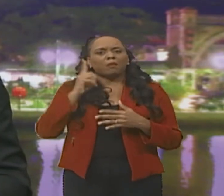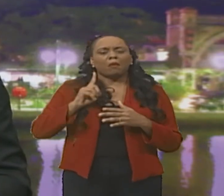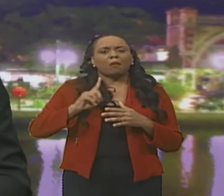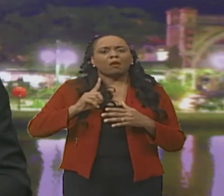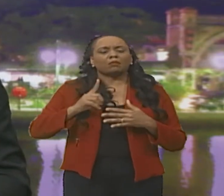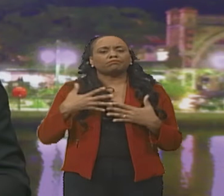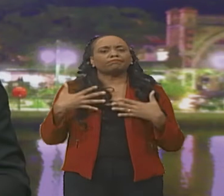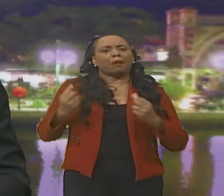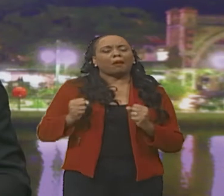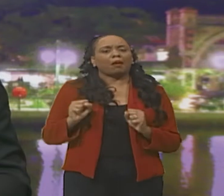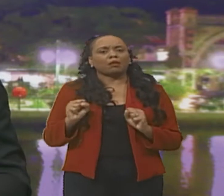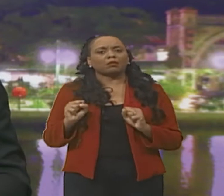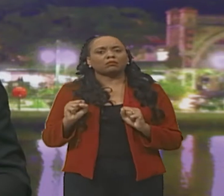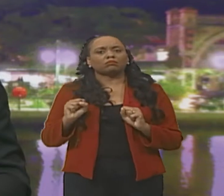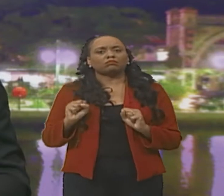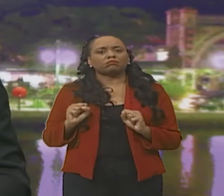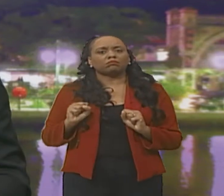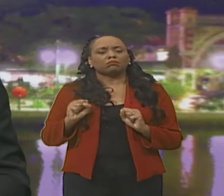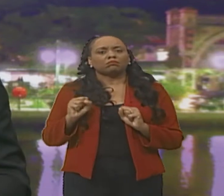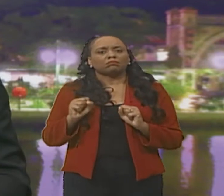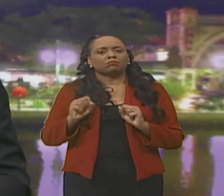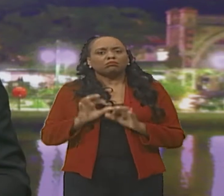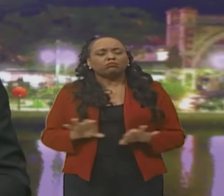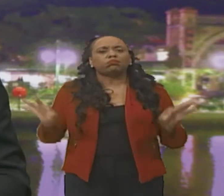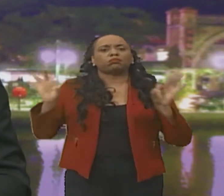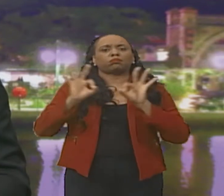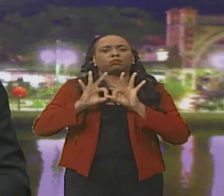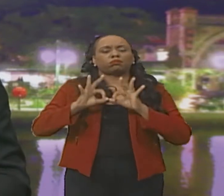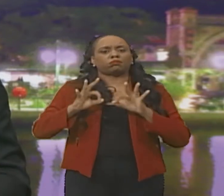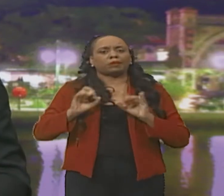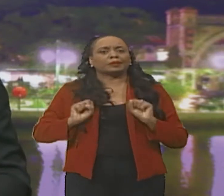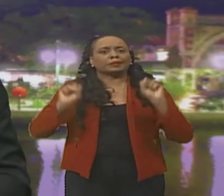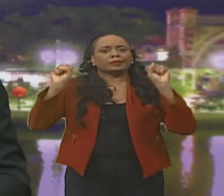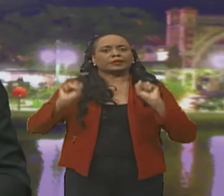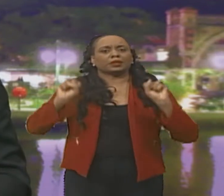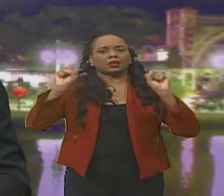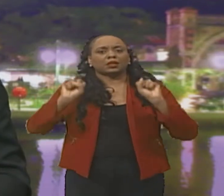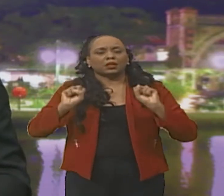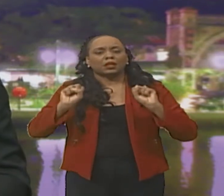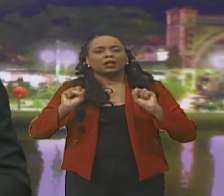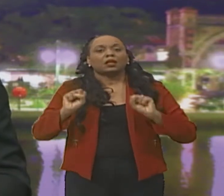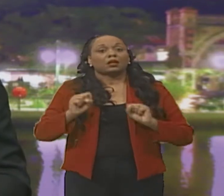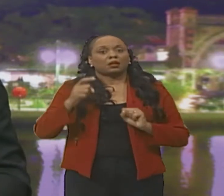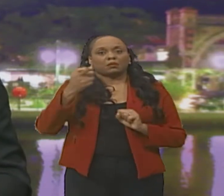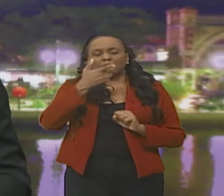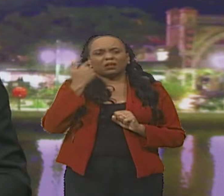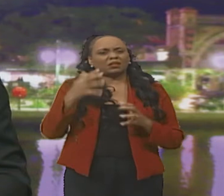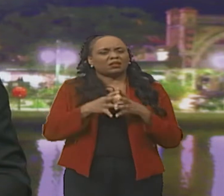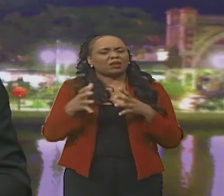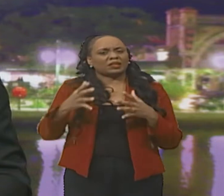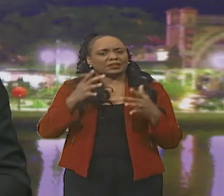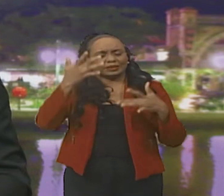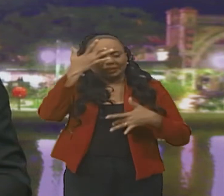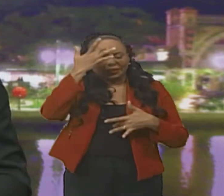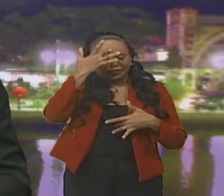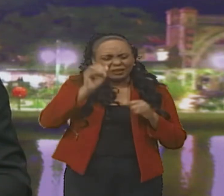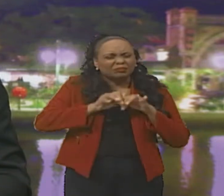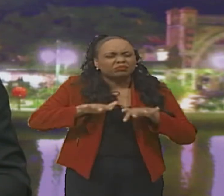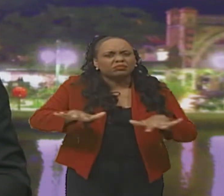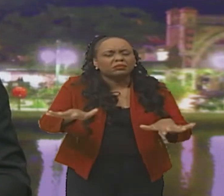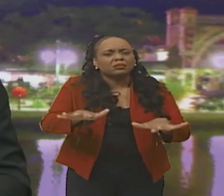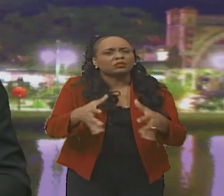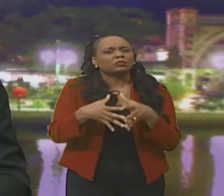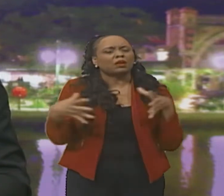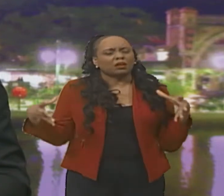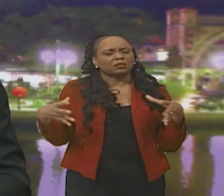of NCDs. And Health Minister Lieutenant Colonel Jeffrey Bostic intends to lead the charge. His steps include proposing a